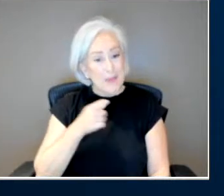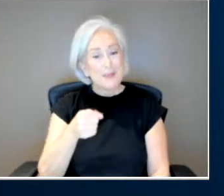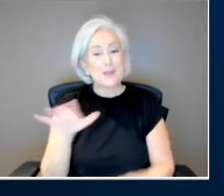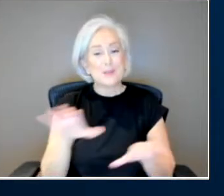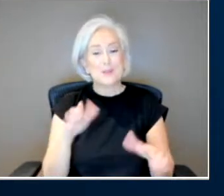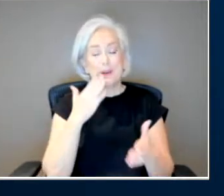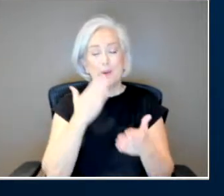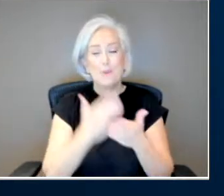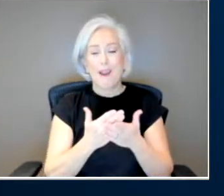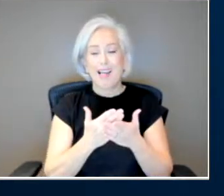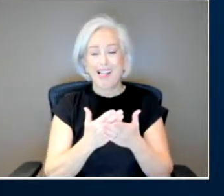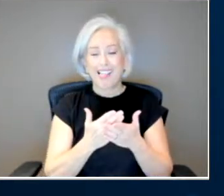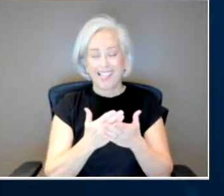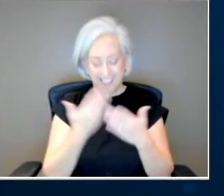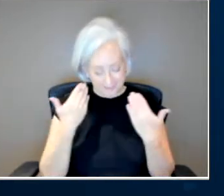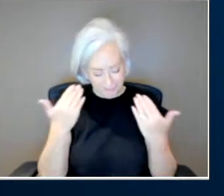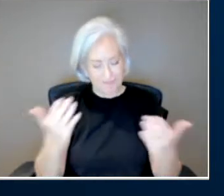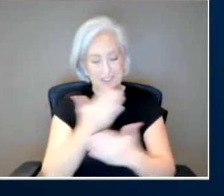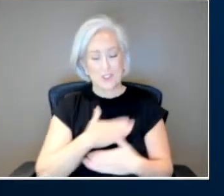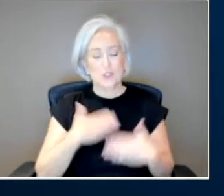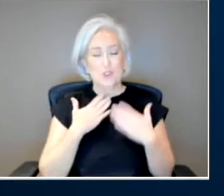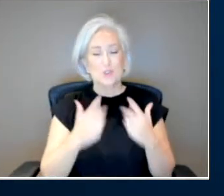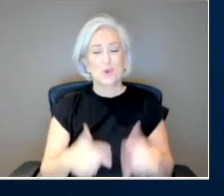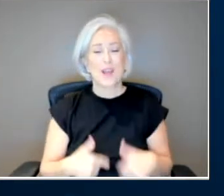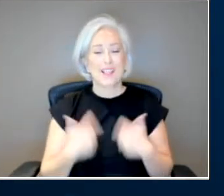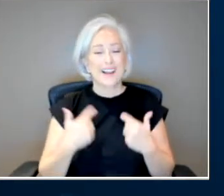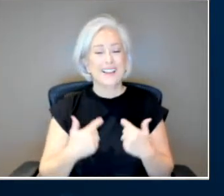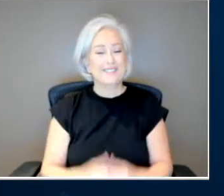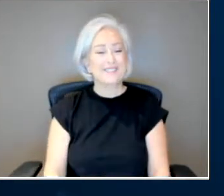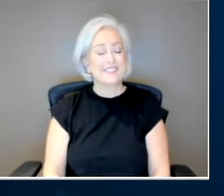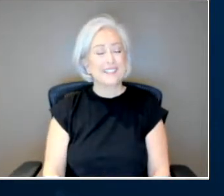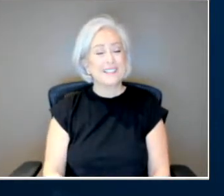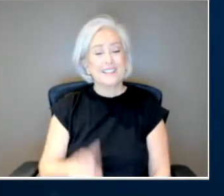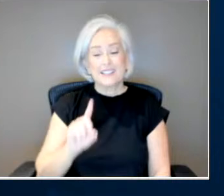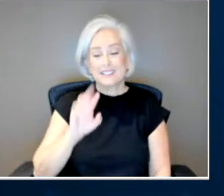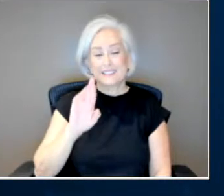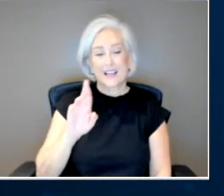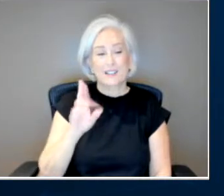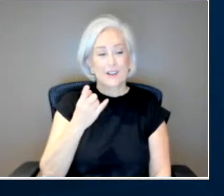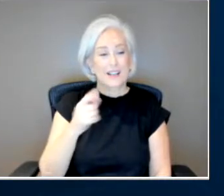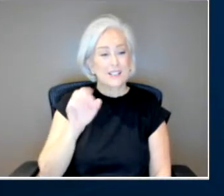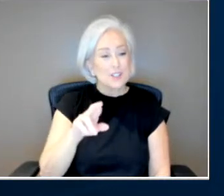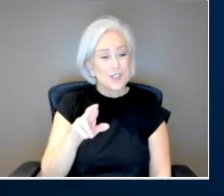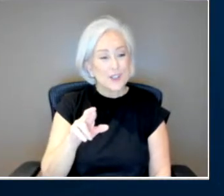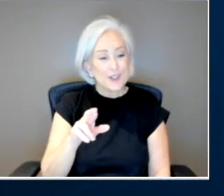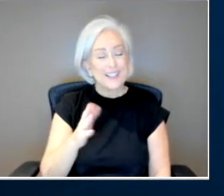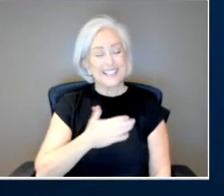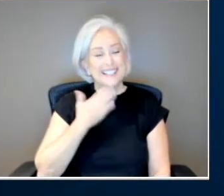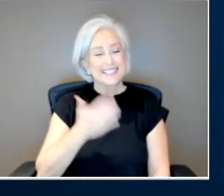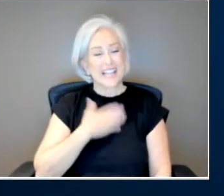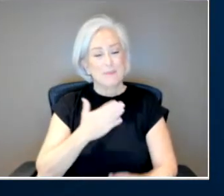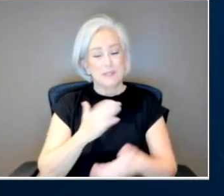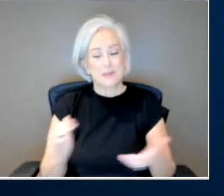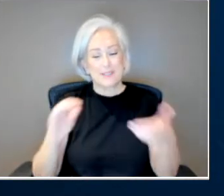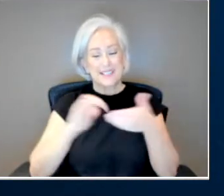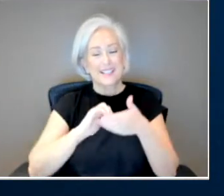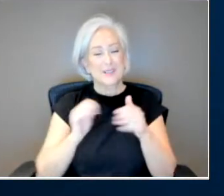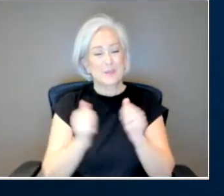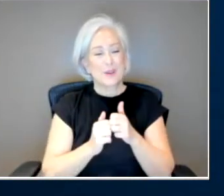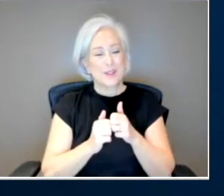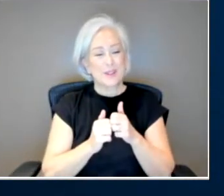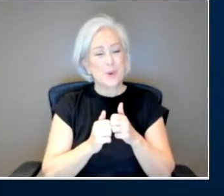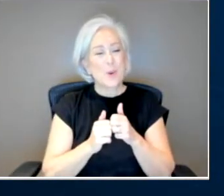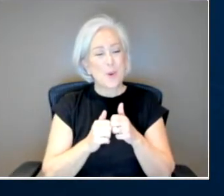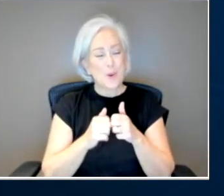life. Dr. Custer, I know it's great to be reunited with your patients. Yeah, it is. Yeah, it's great. It's always great to have people who have good responses and it's having